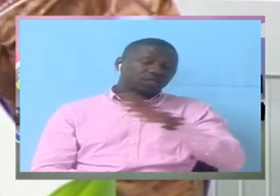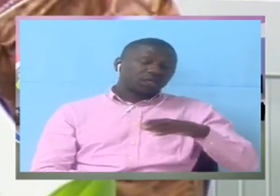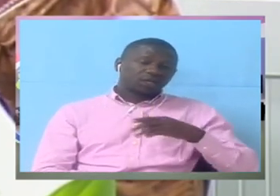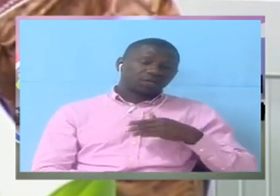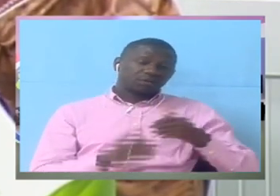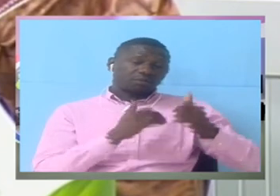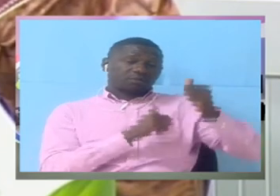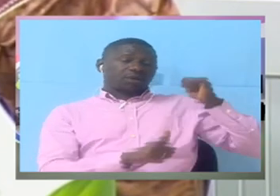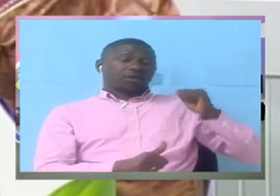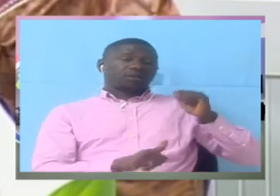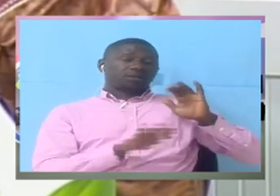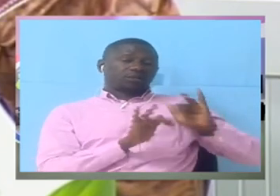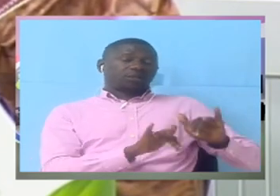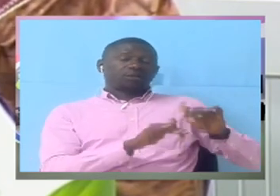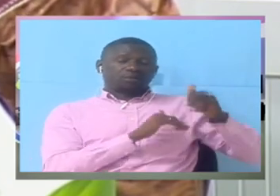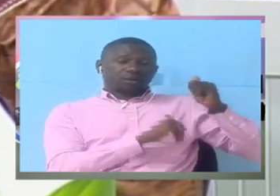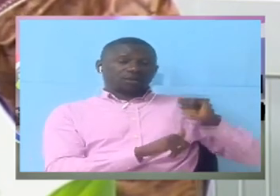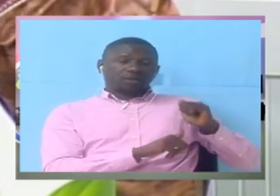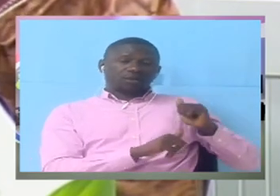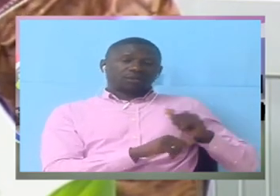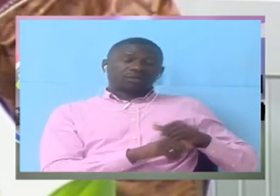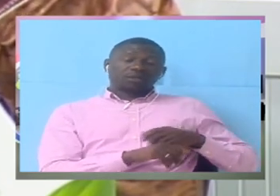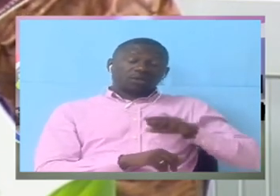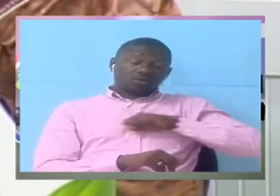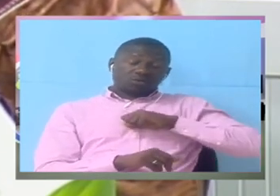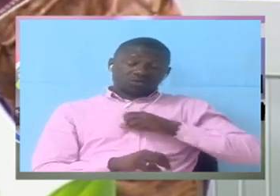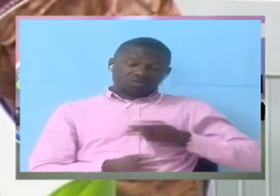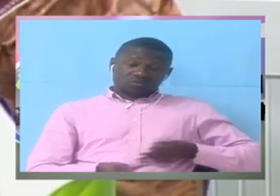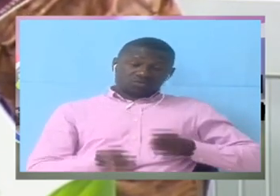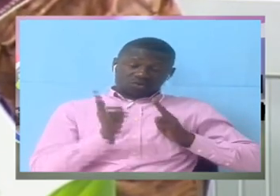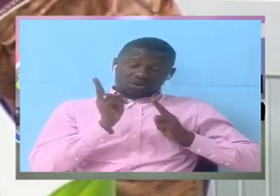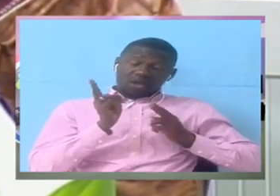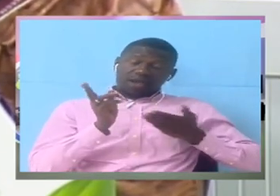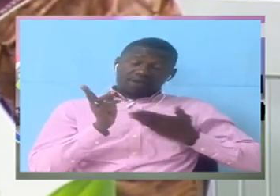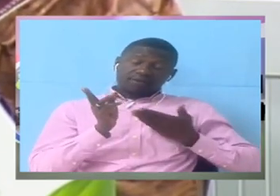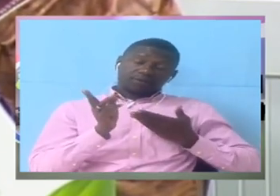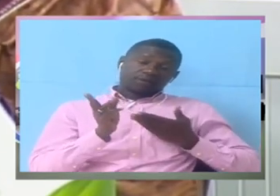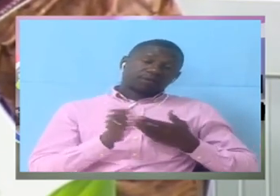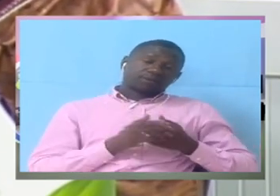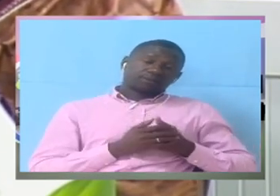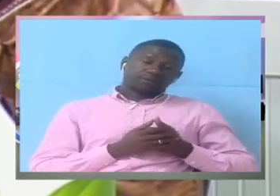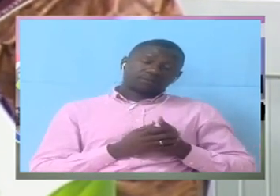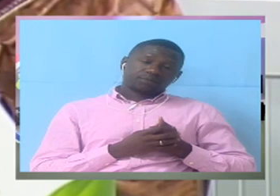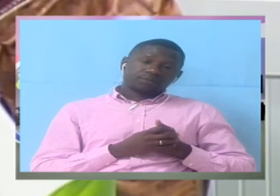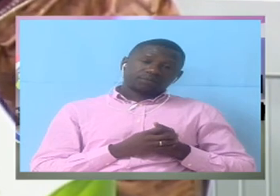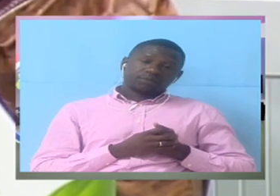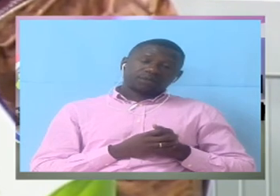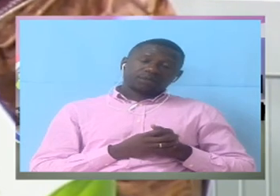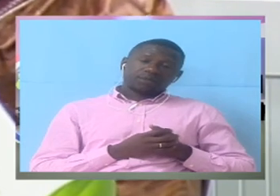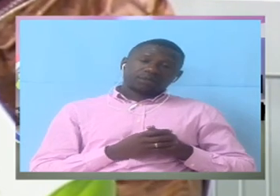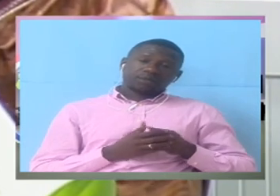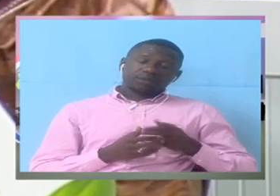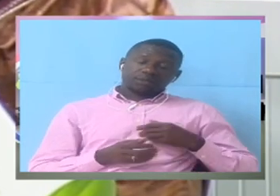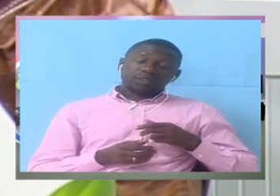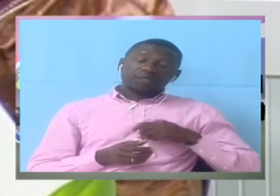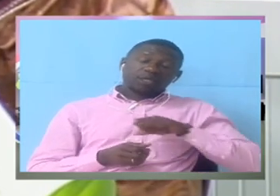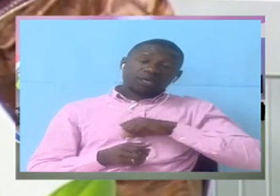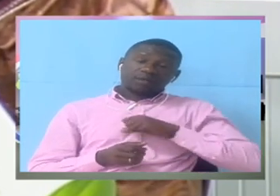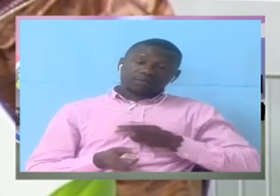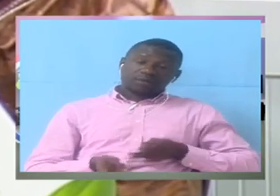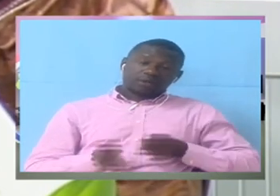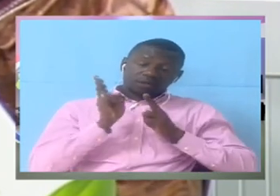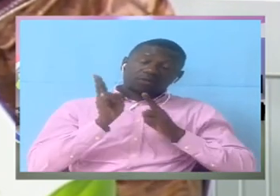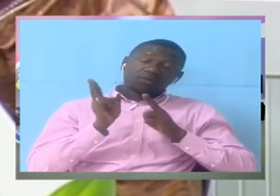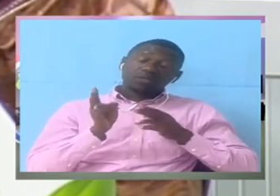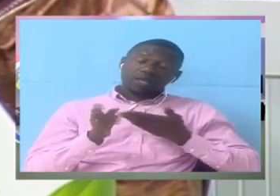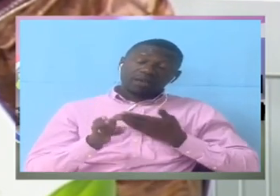children in and stay behind. Chastelo from Kenyun kido babu la AK mu sani AK le babu. Chastelo will carry his